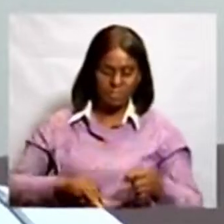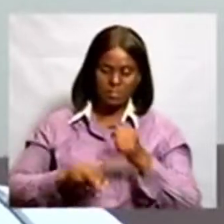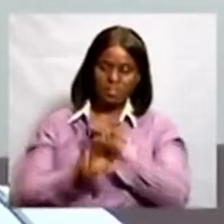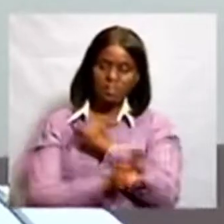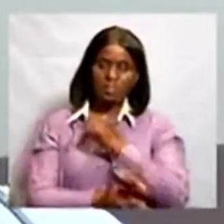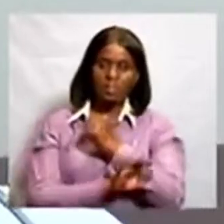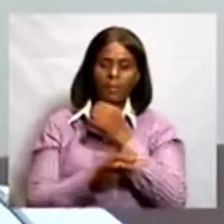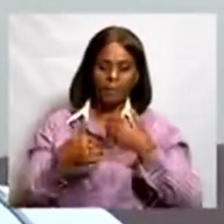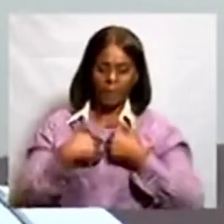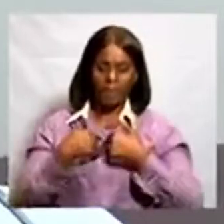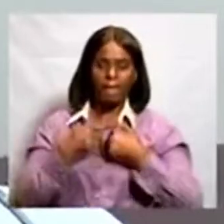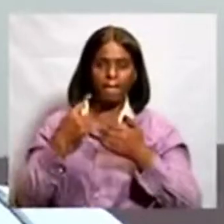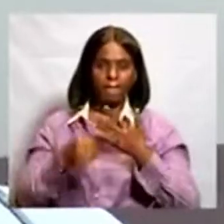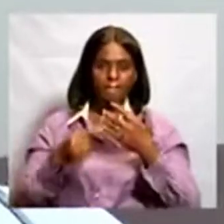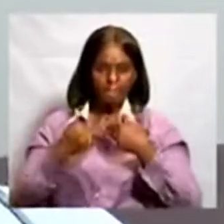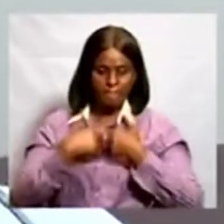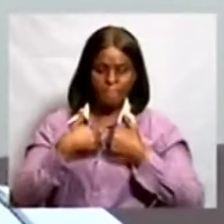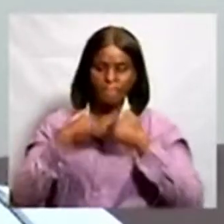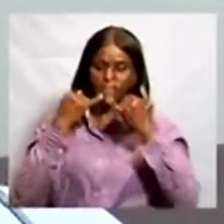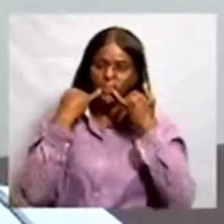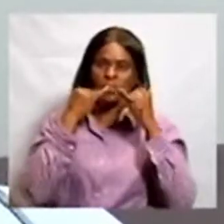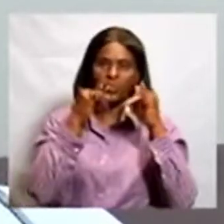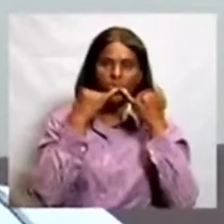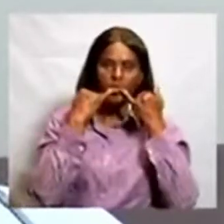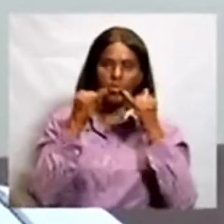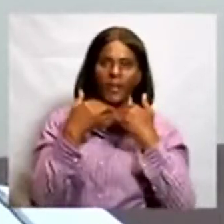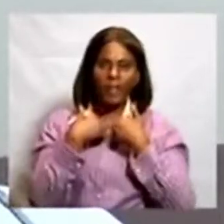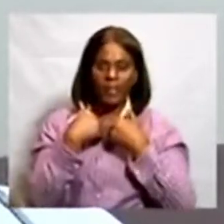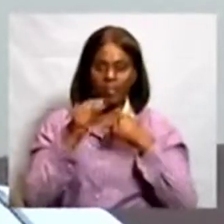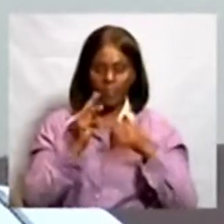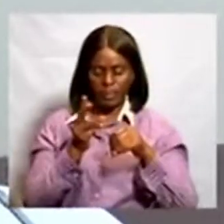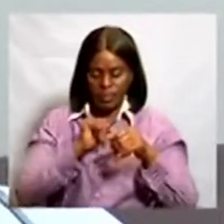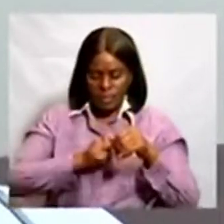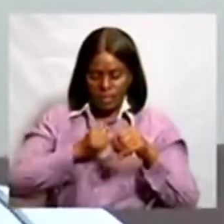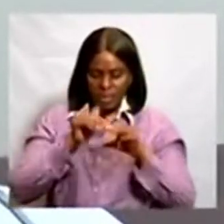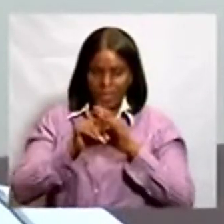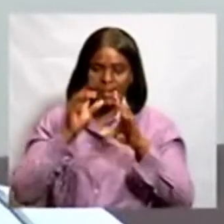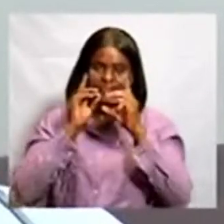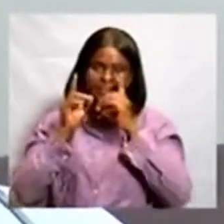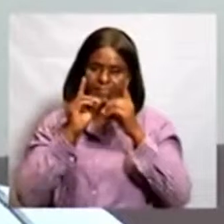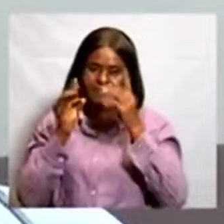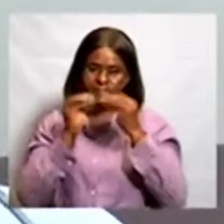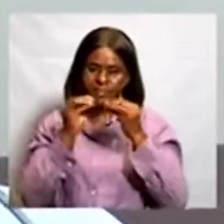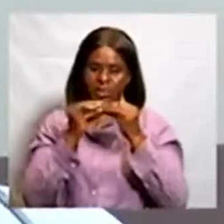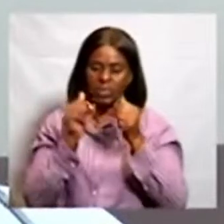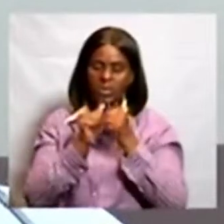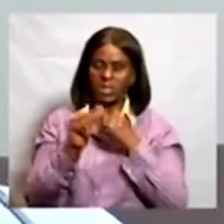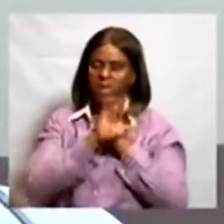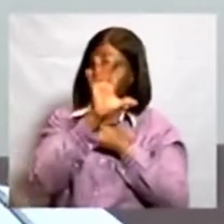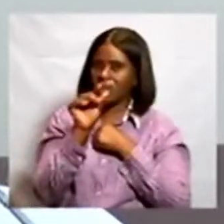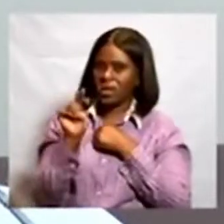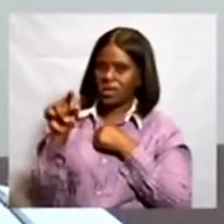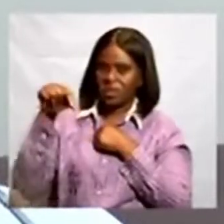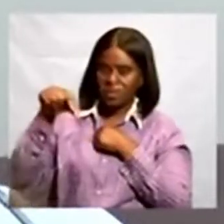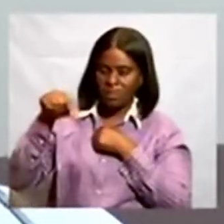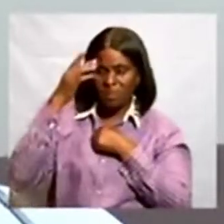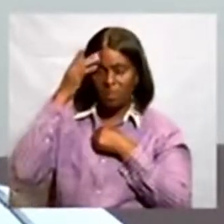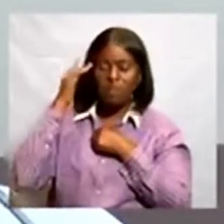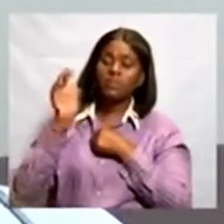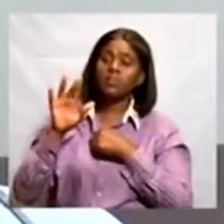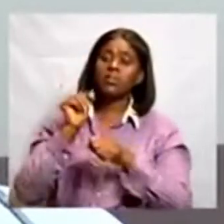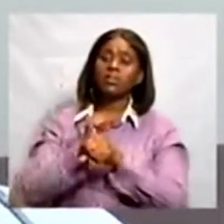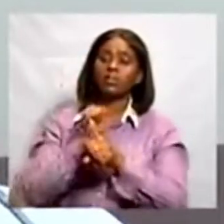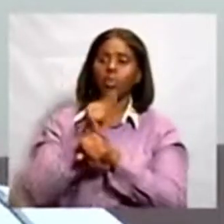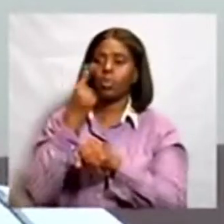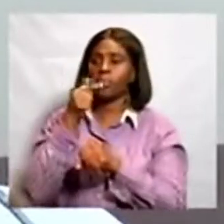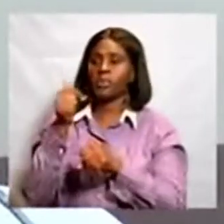to have databases. Actually, we are in discussion with the African Continental Qualifications Framework, who want to help